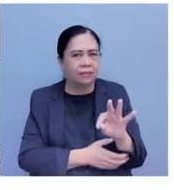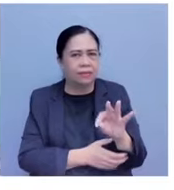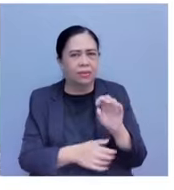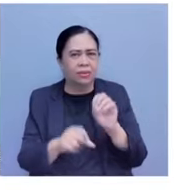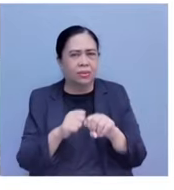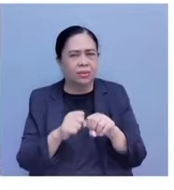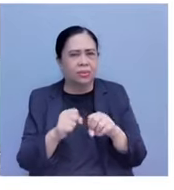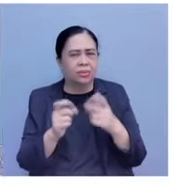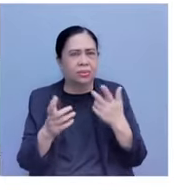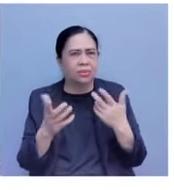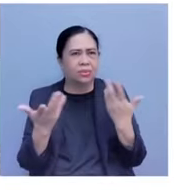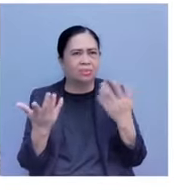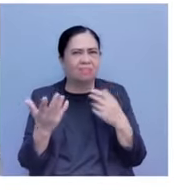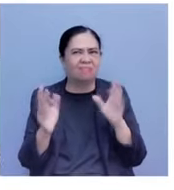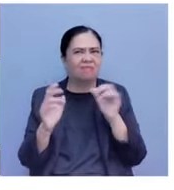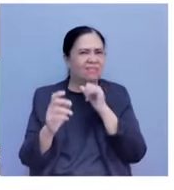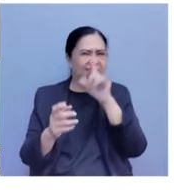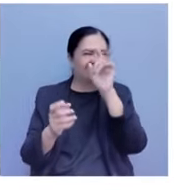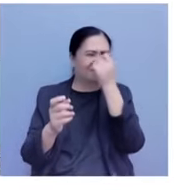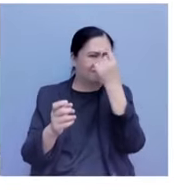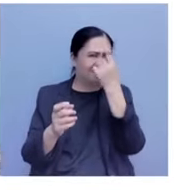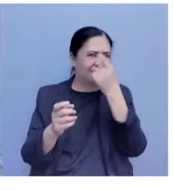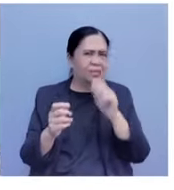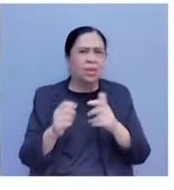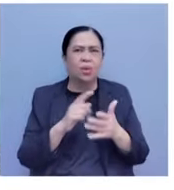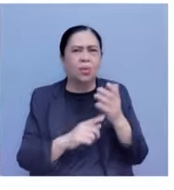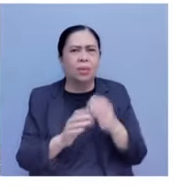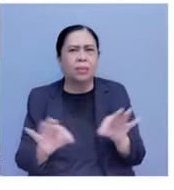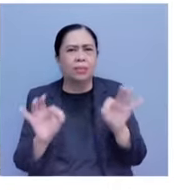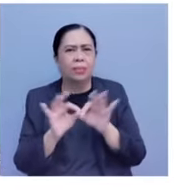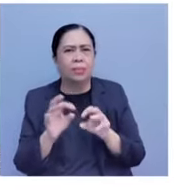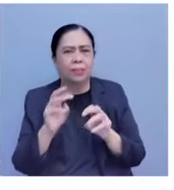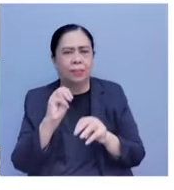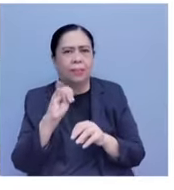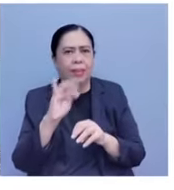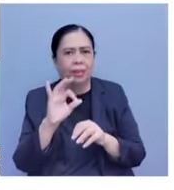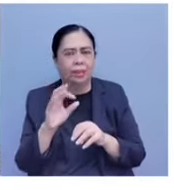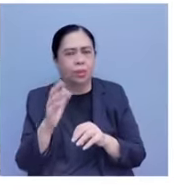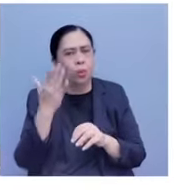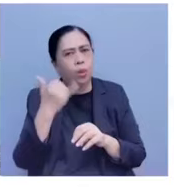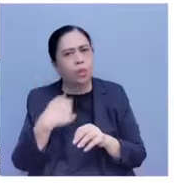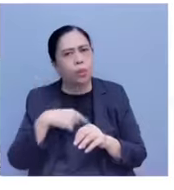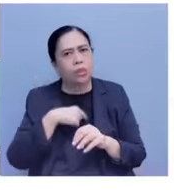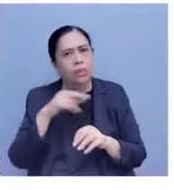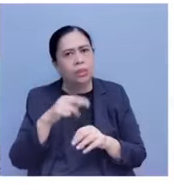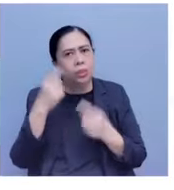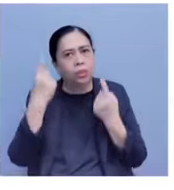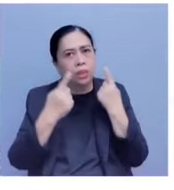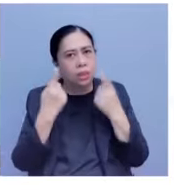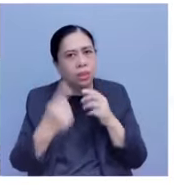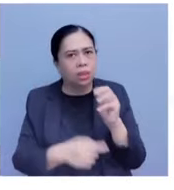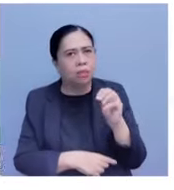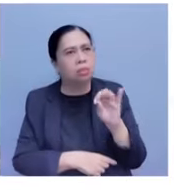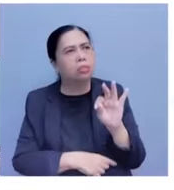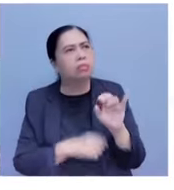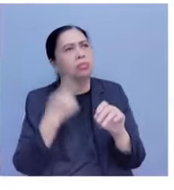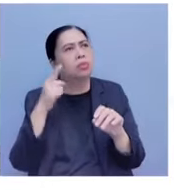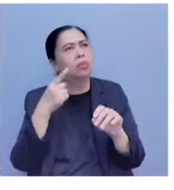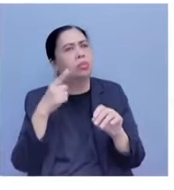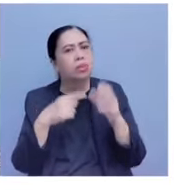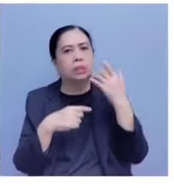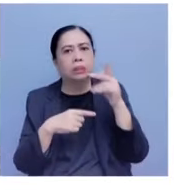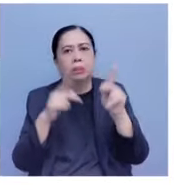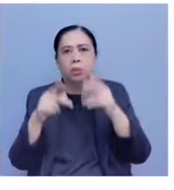from the gut. Talk to us about the connection here as to why people should care about how this is run, the fate